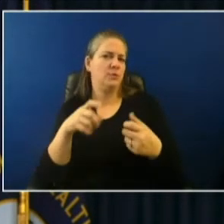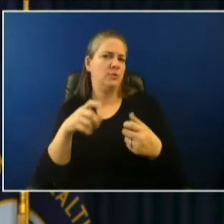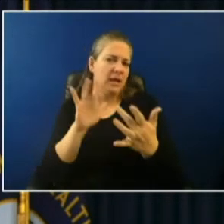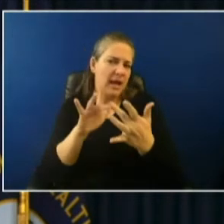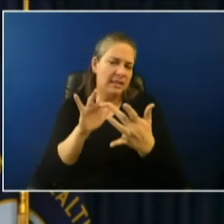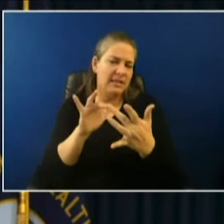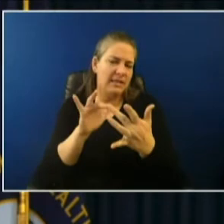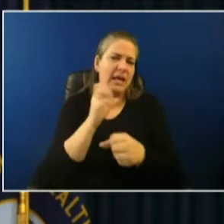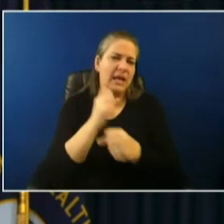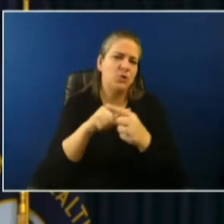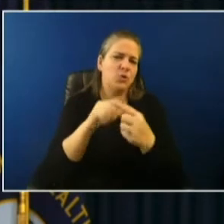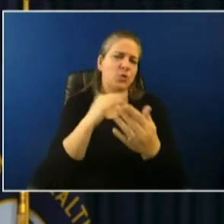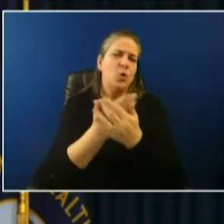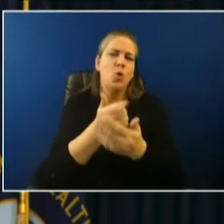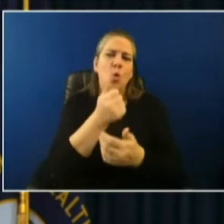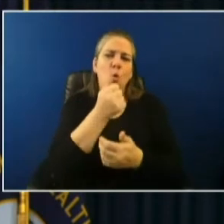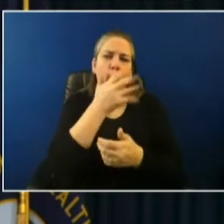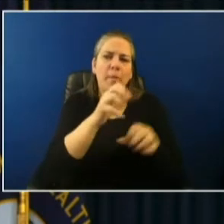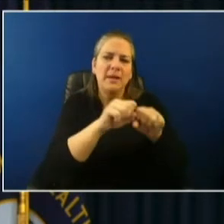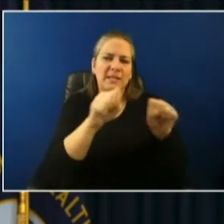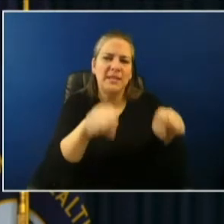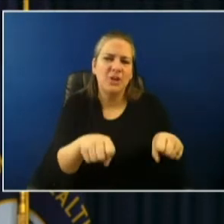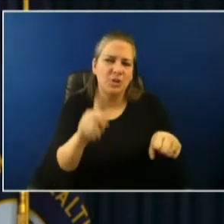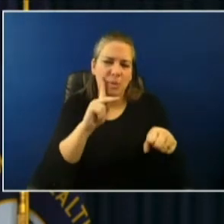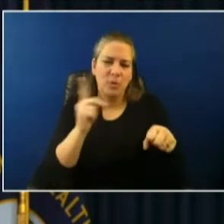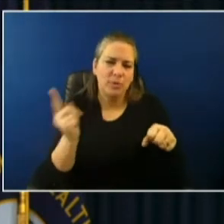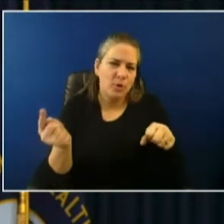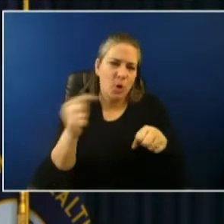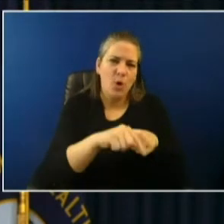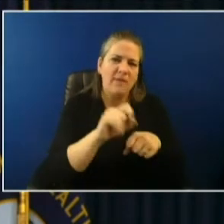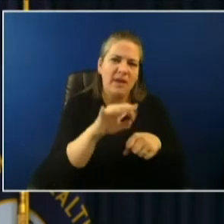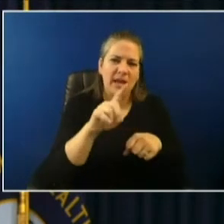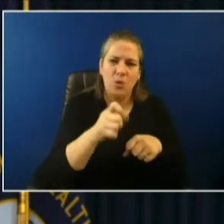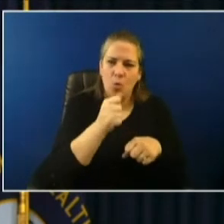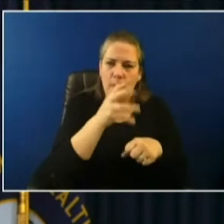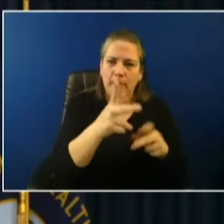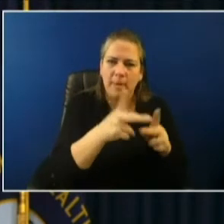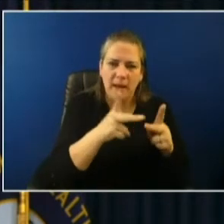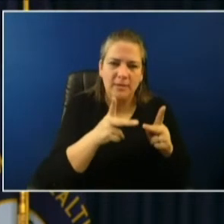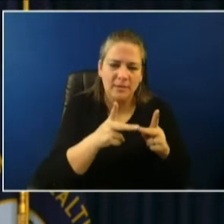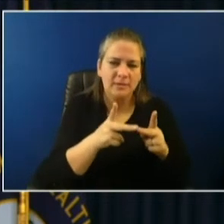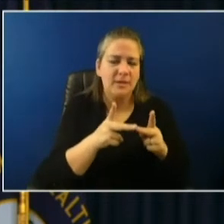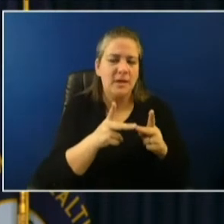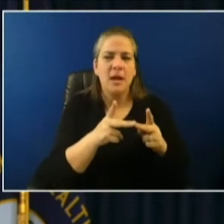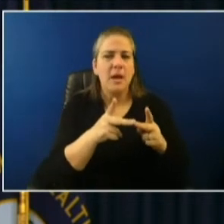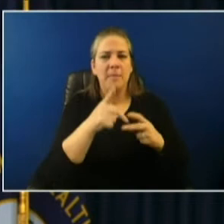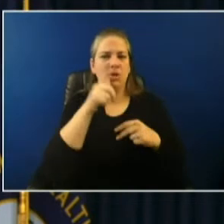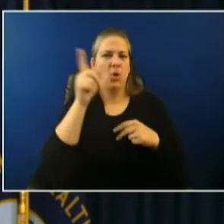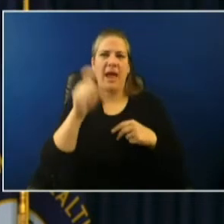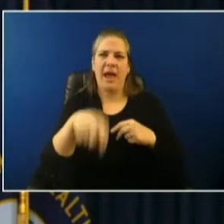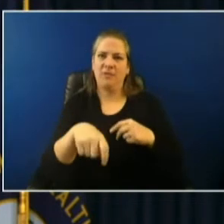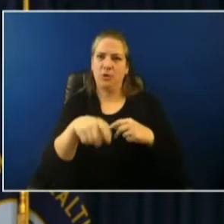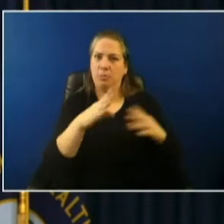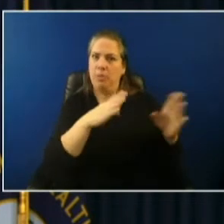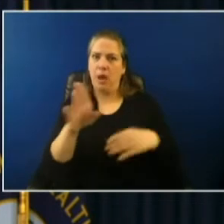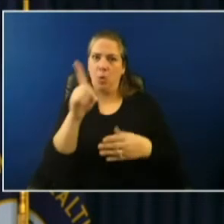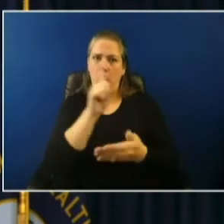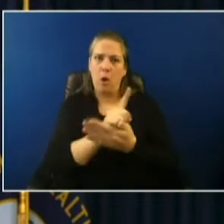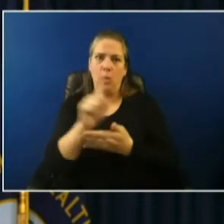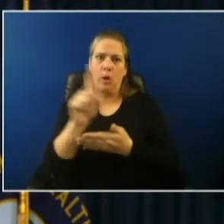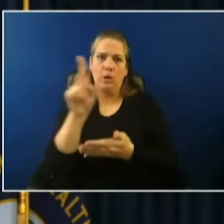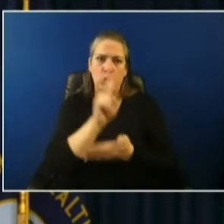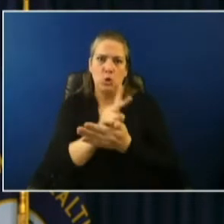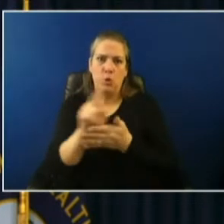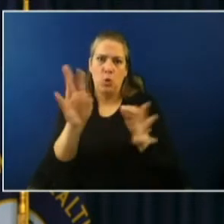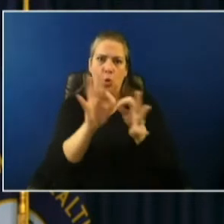warming stations and get them extra help. But I don't think there's a need to make a run on a week or 2 weeks worth of food. Getting through a